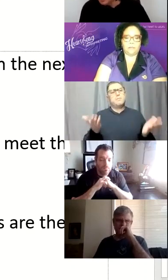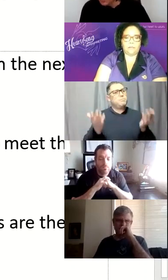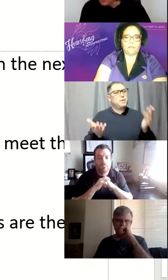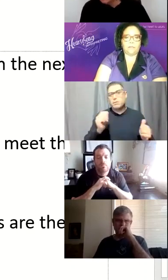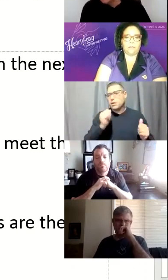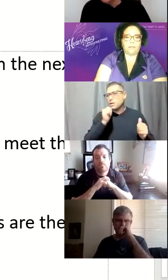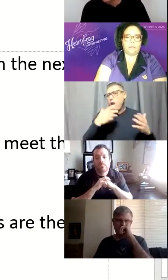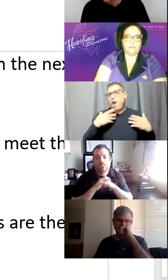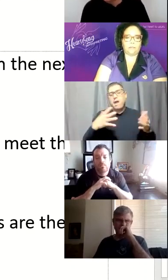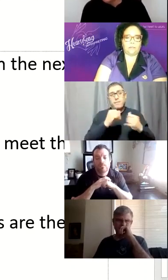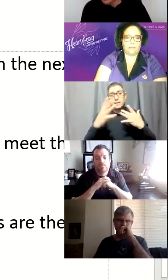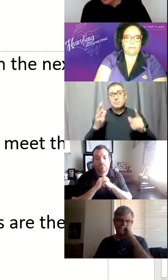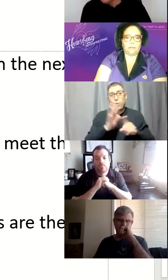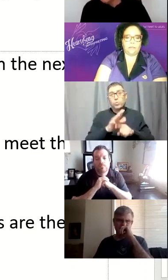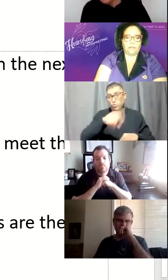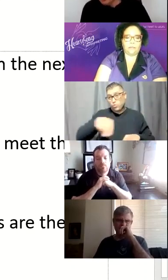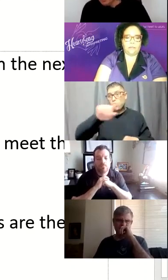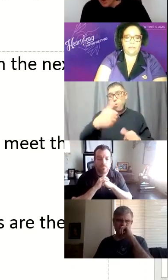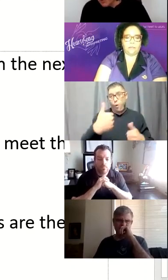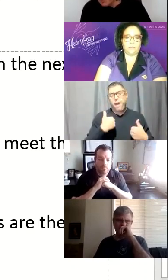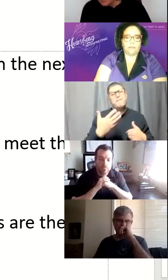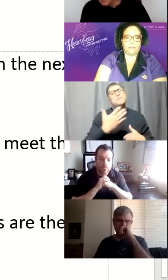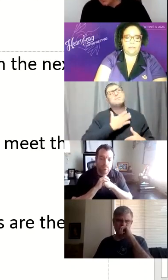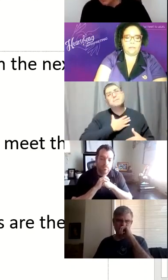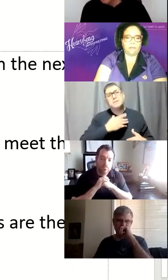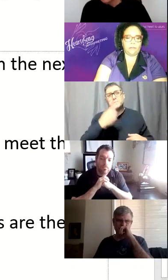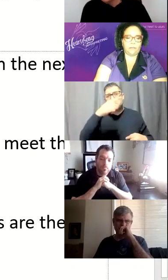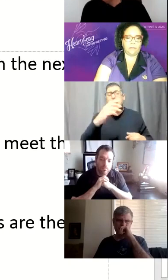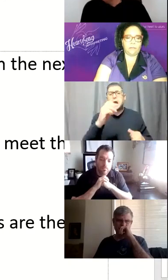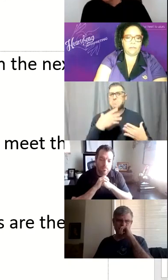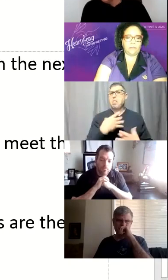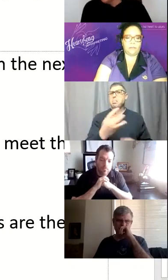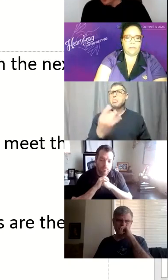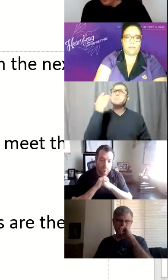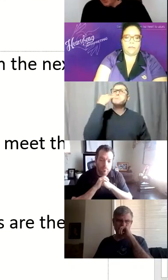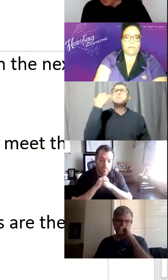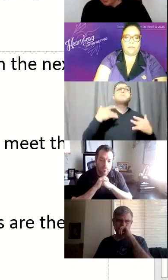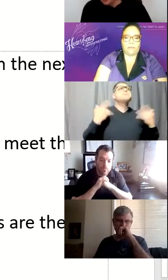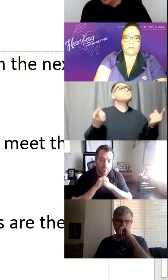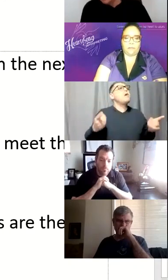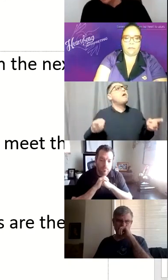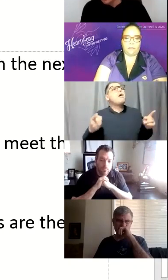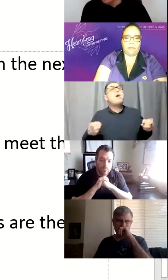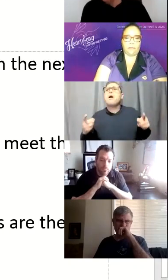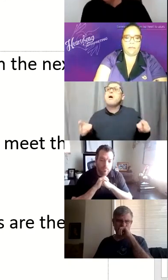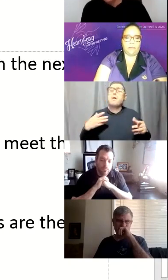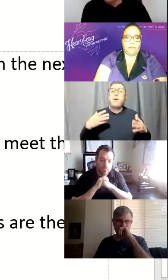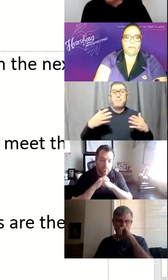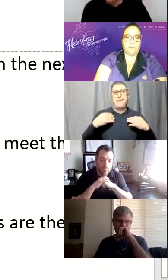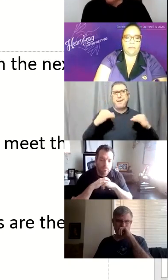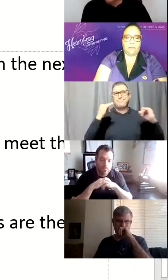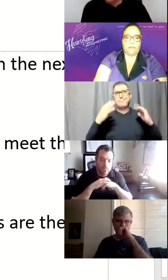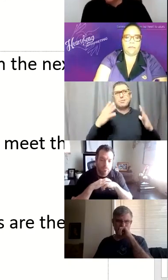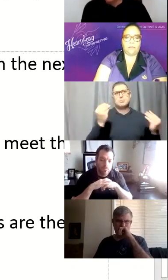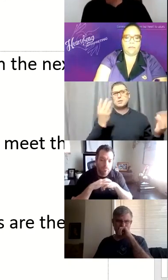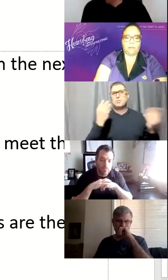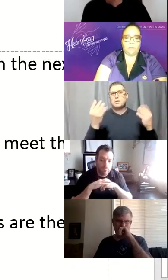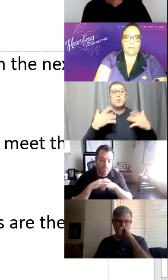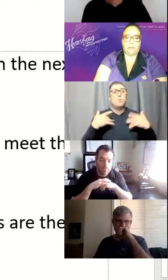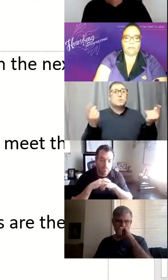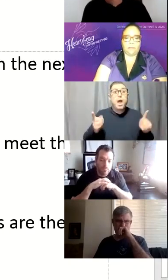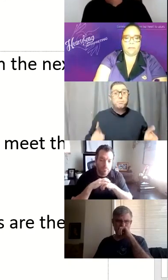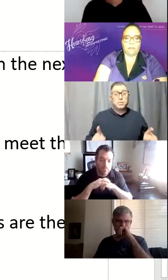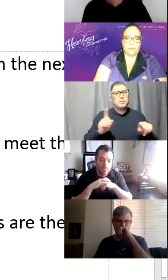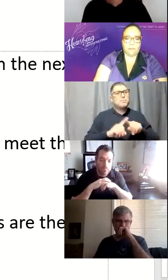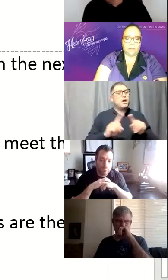much exposure to. So I'd like to keep abreast. I do rely on my instructors to help tell me what's going on, but